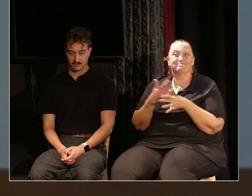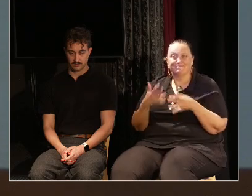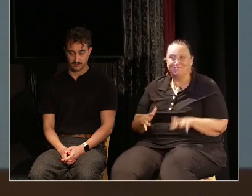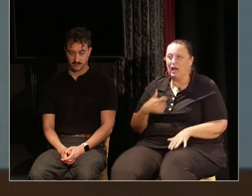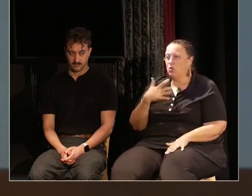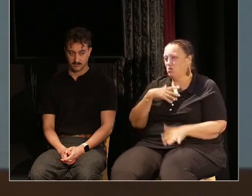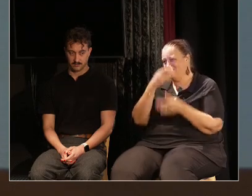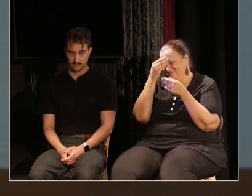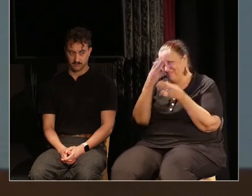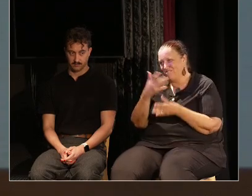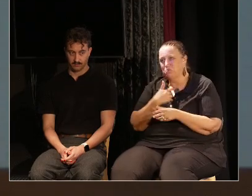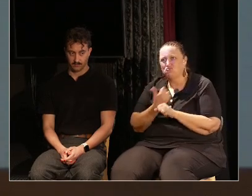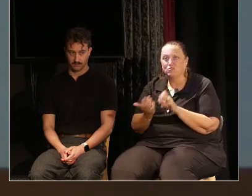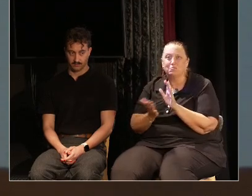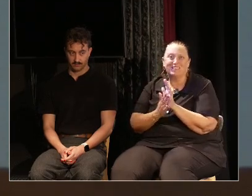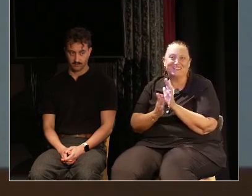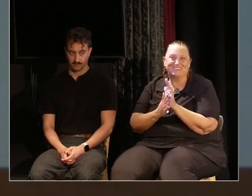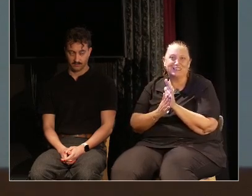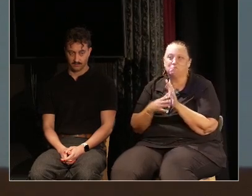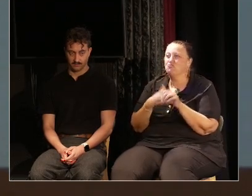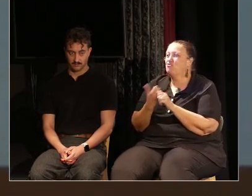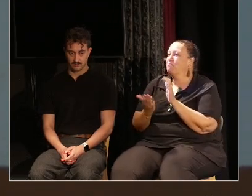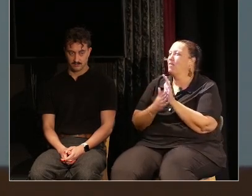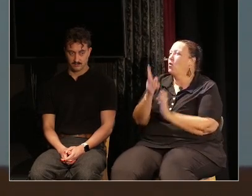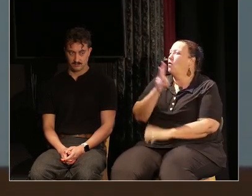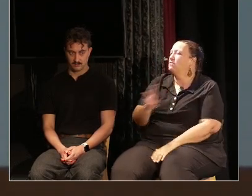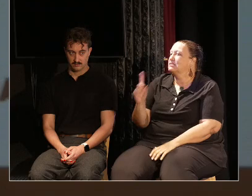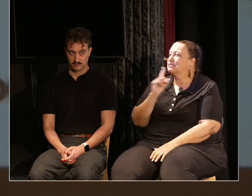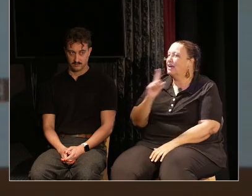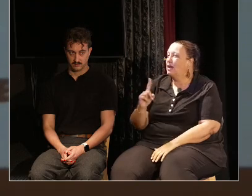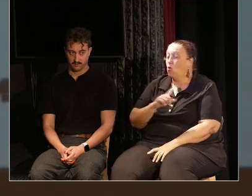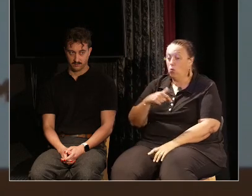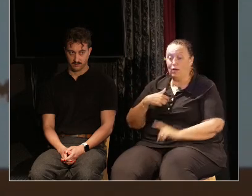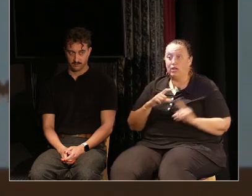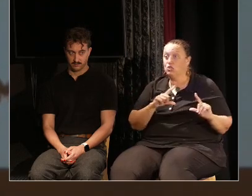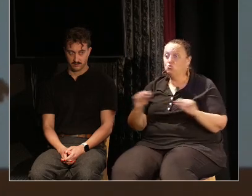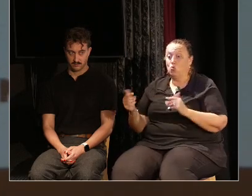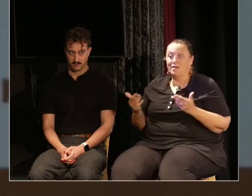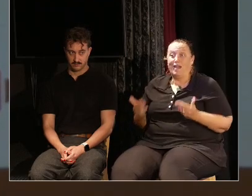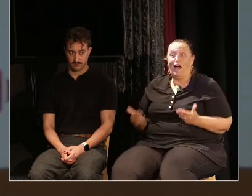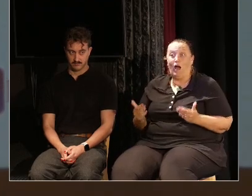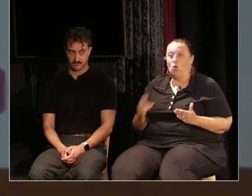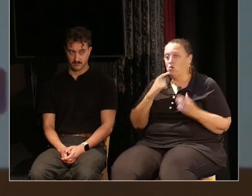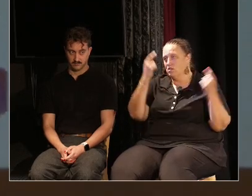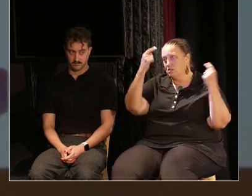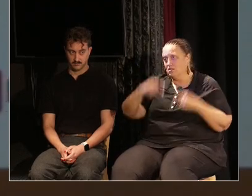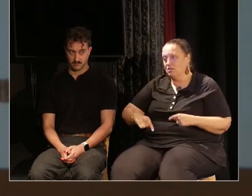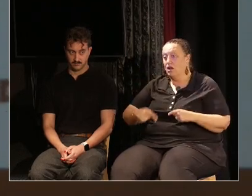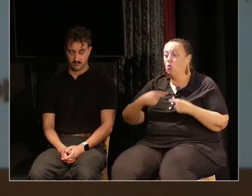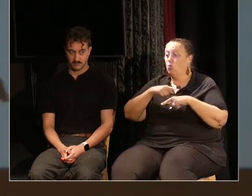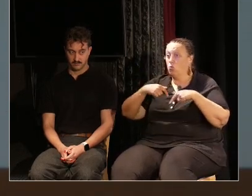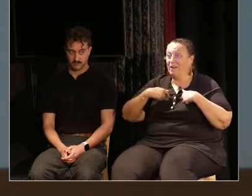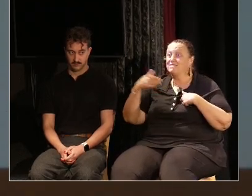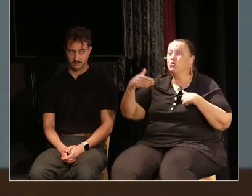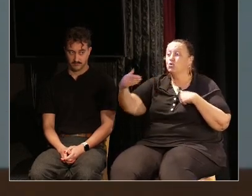with some wisdom from my grandmother. My grandmother would often say, our actions today determine the kind of ancestor we